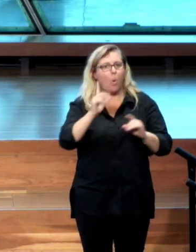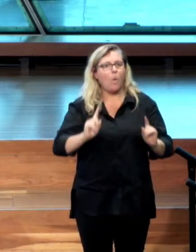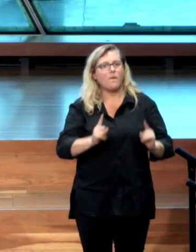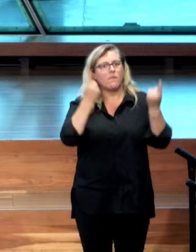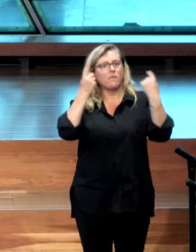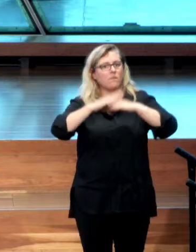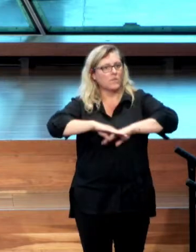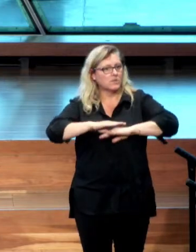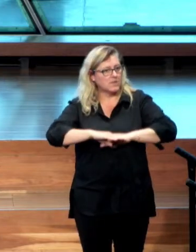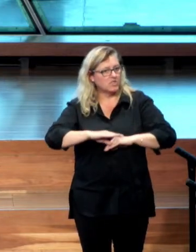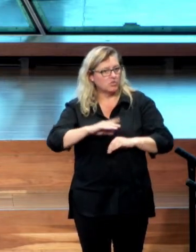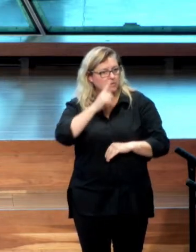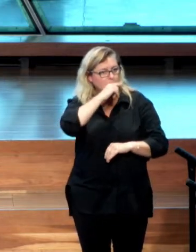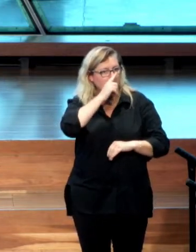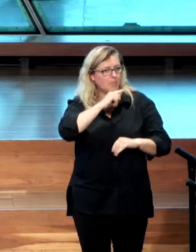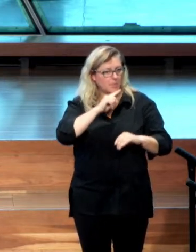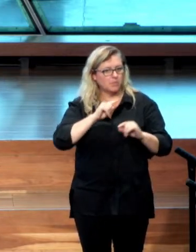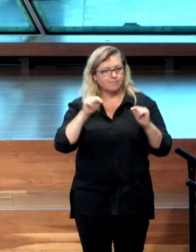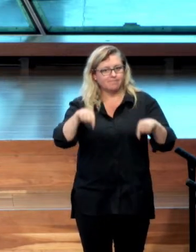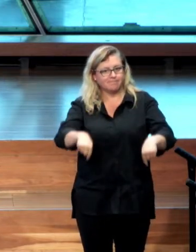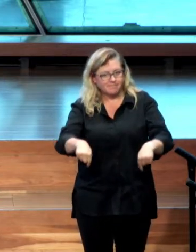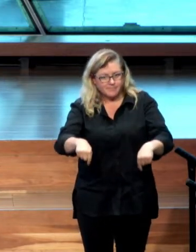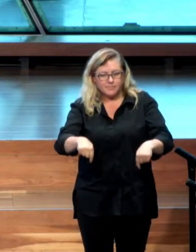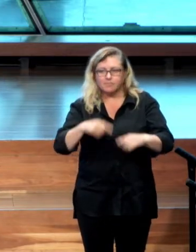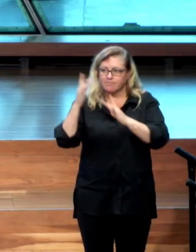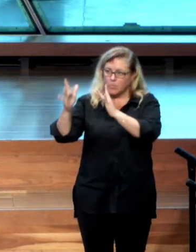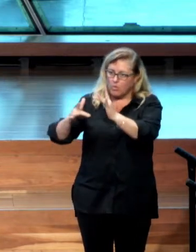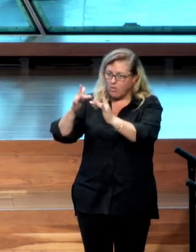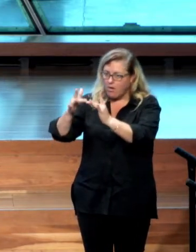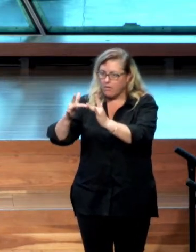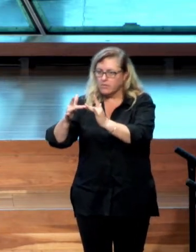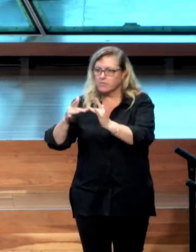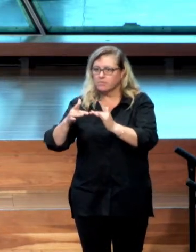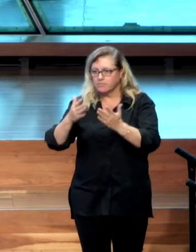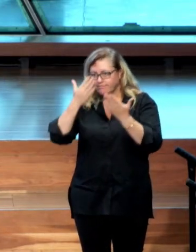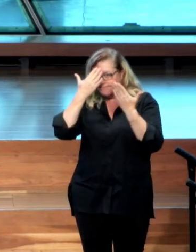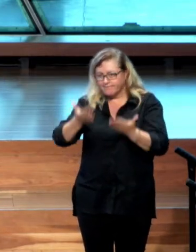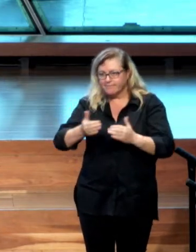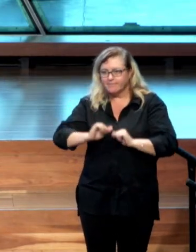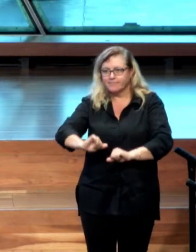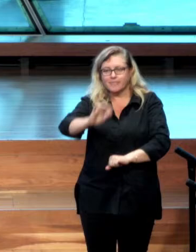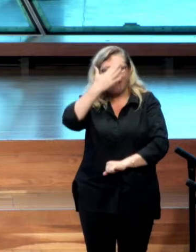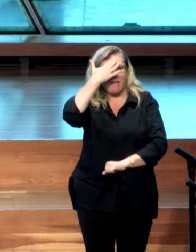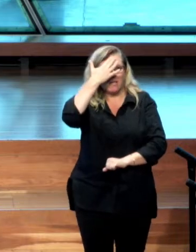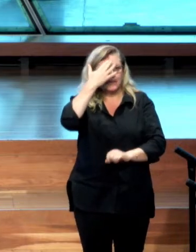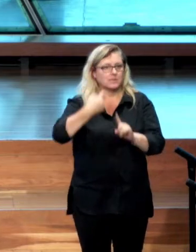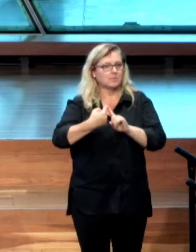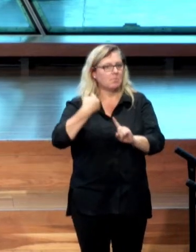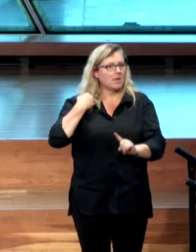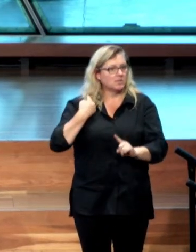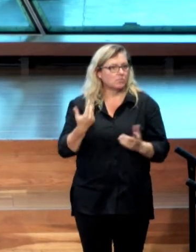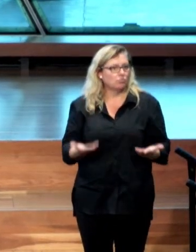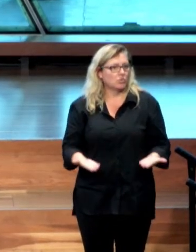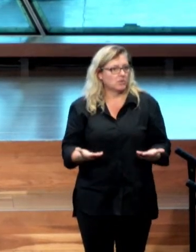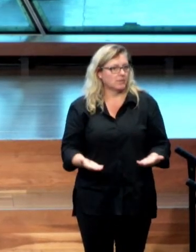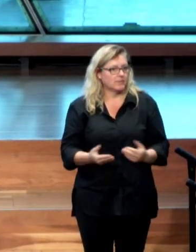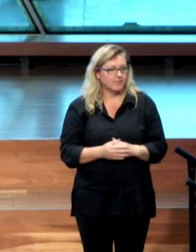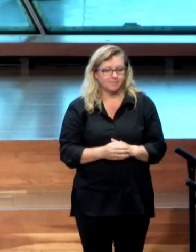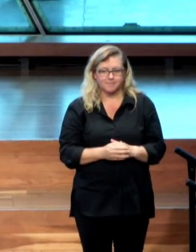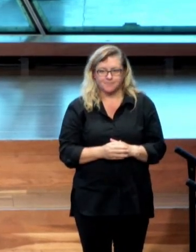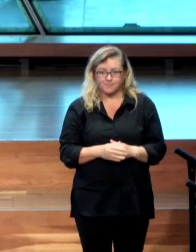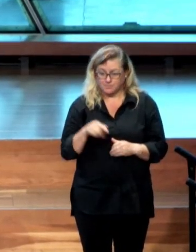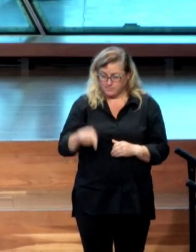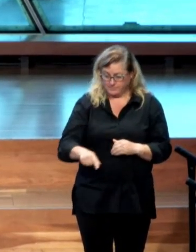Nations people joining us here and also online, and pay my respects to elders past and present. This